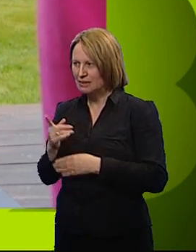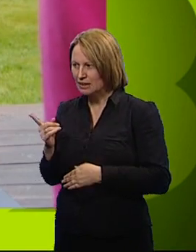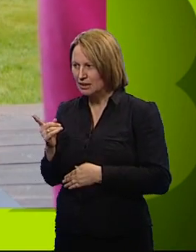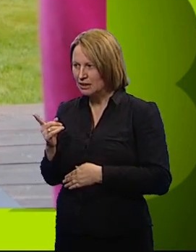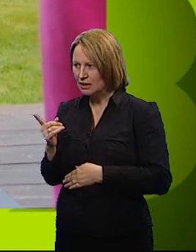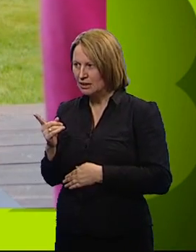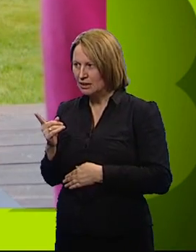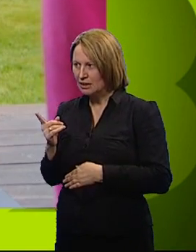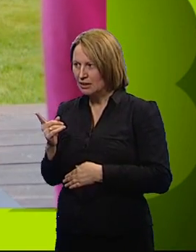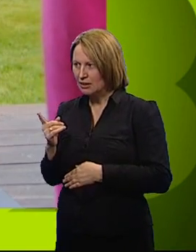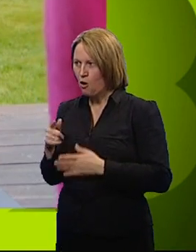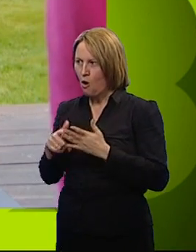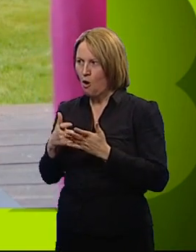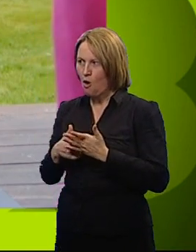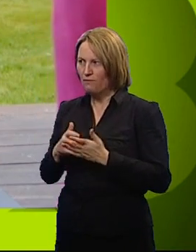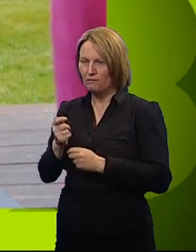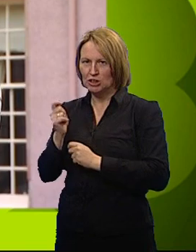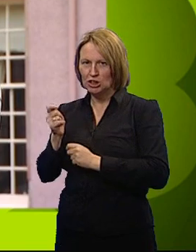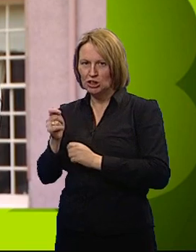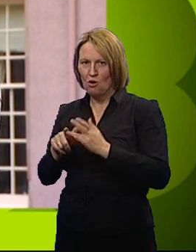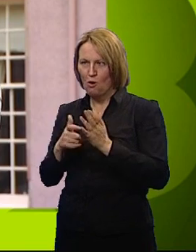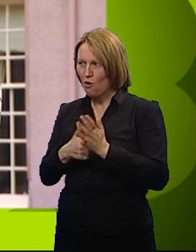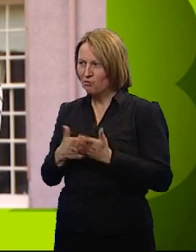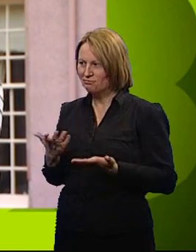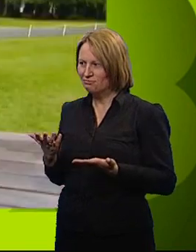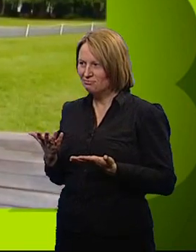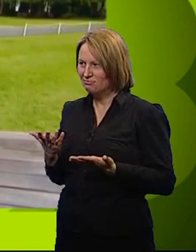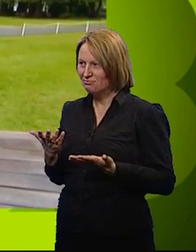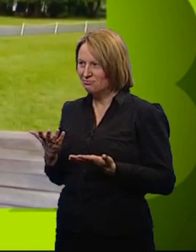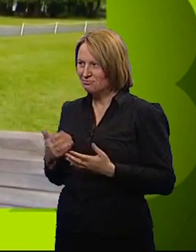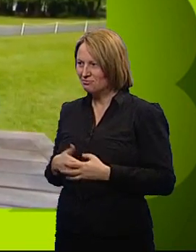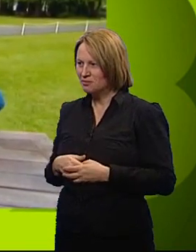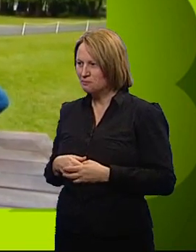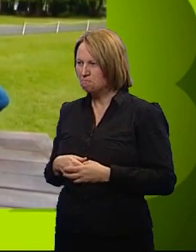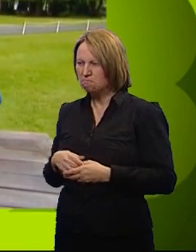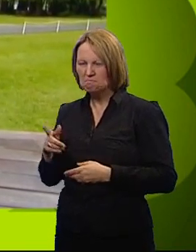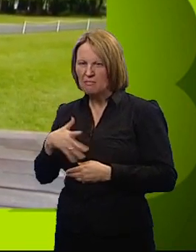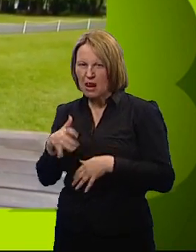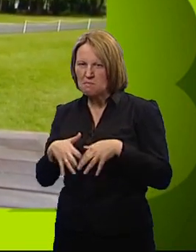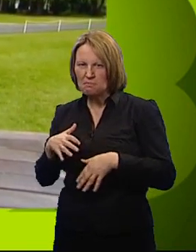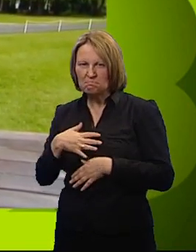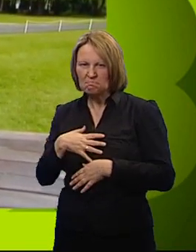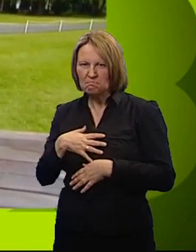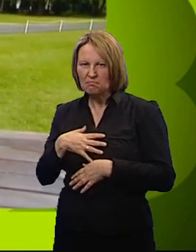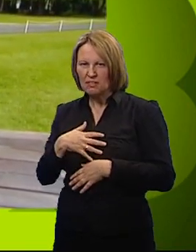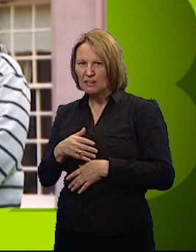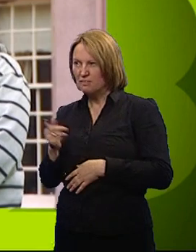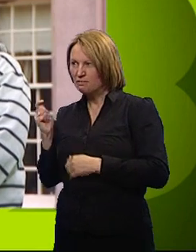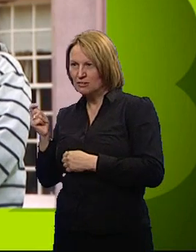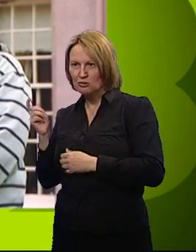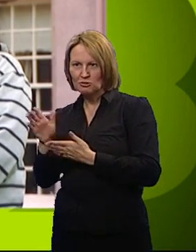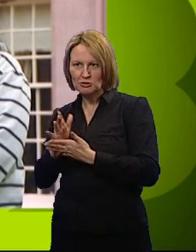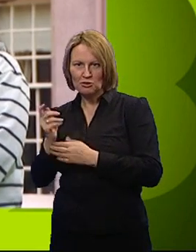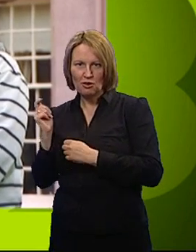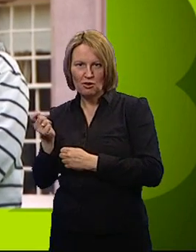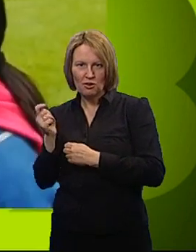or B, farm activities? I think it's a farm activity because, you know, she said she quite enjoyed it and she hates animals. But fly